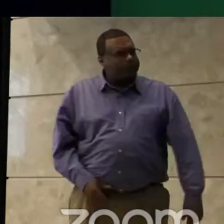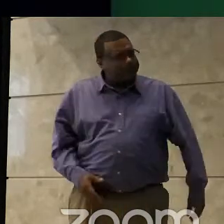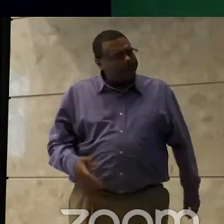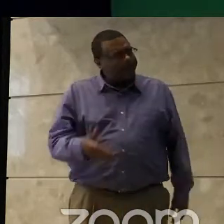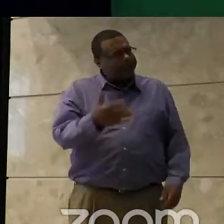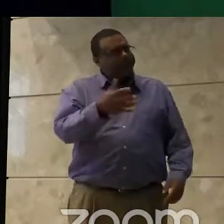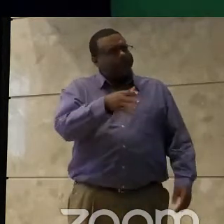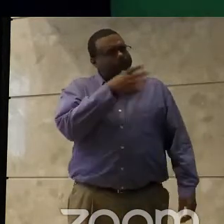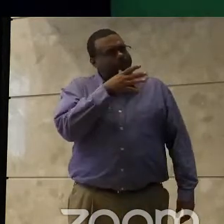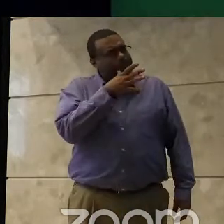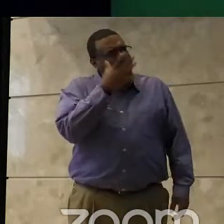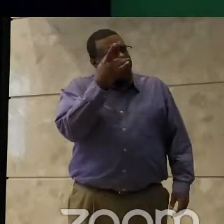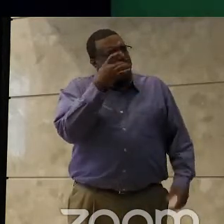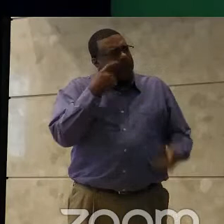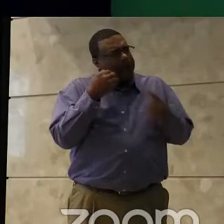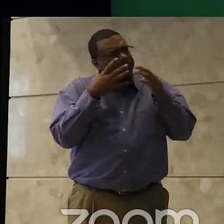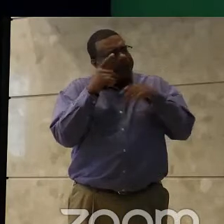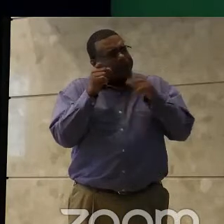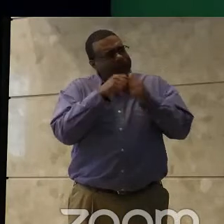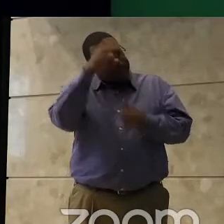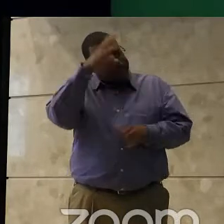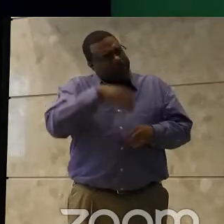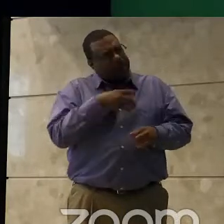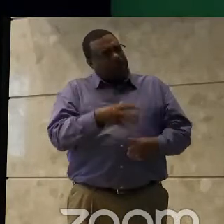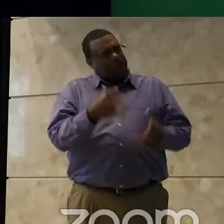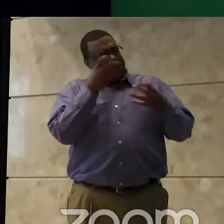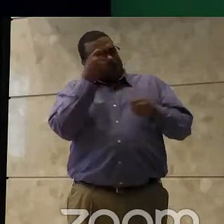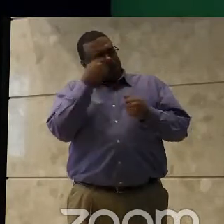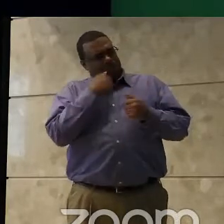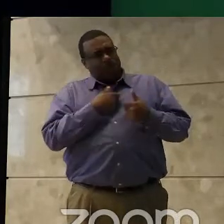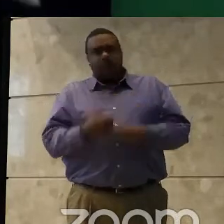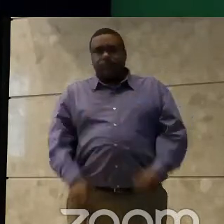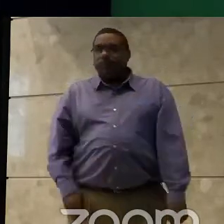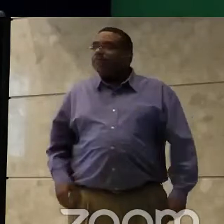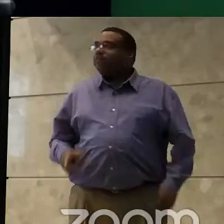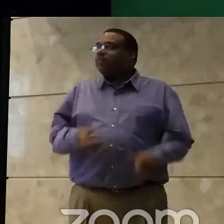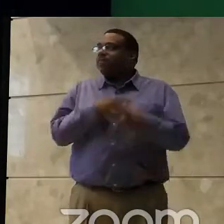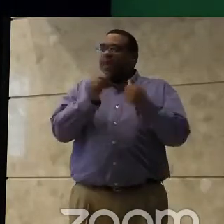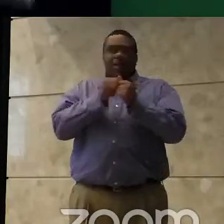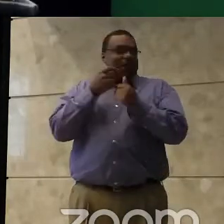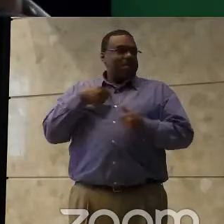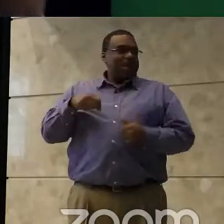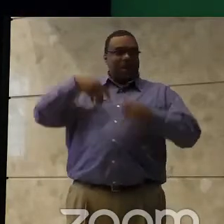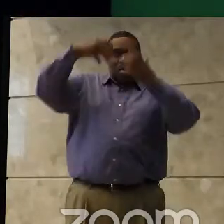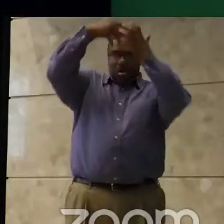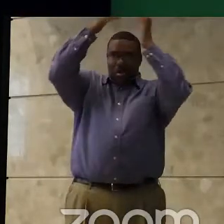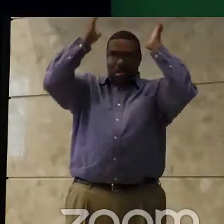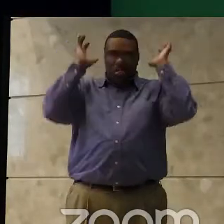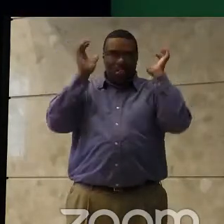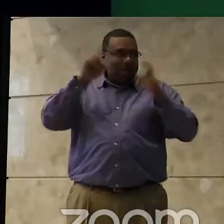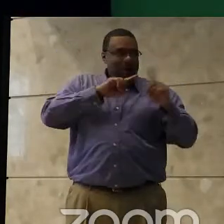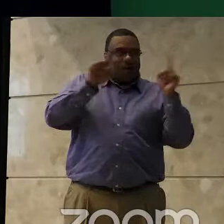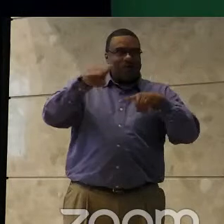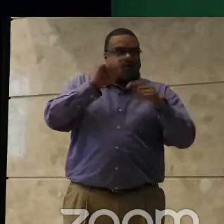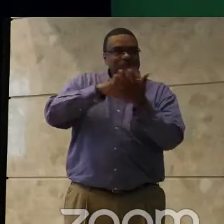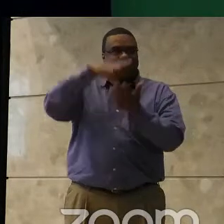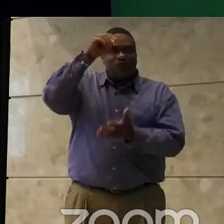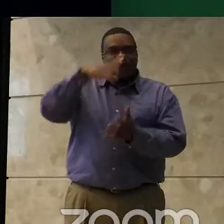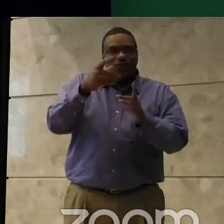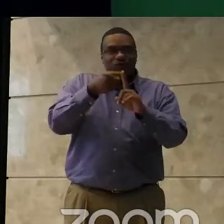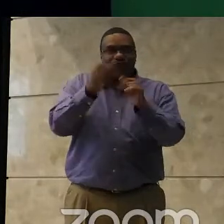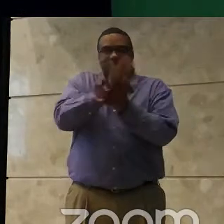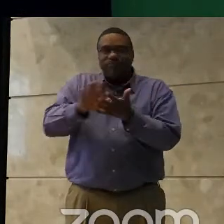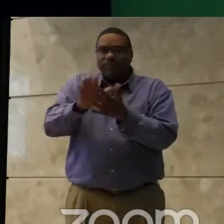are you crying about this man? He was so mean to me." Now, this time I've got a big afro, I'm in college, right? And she